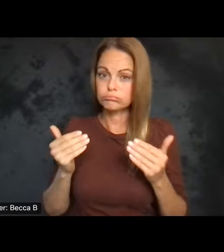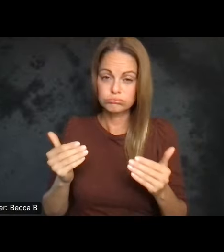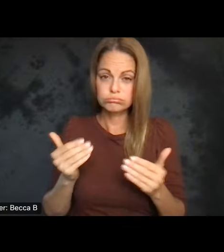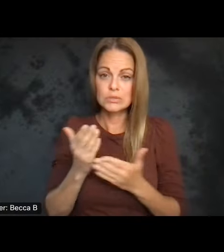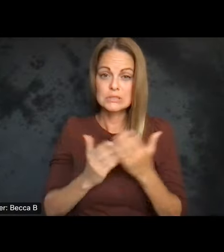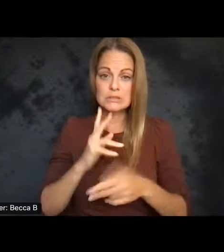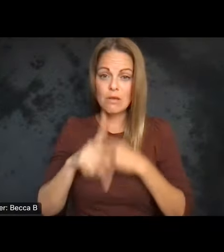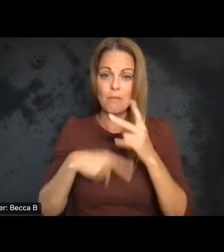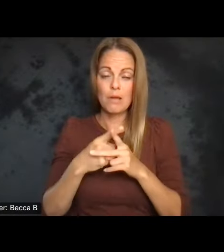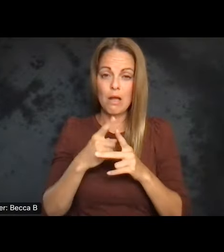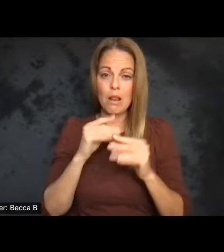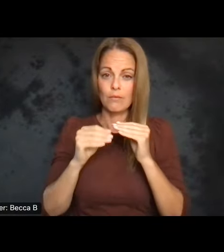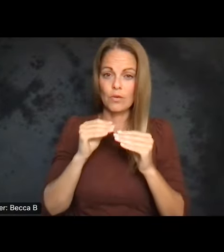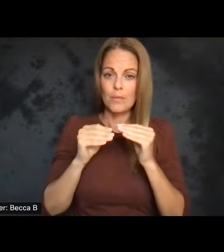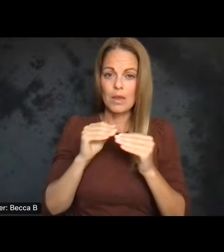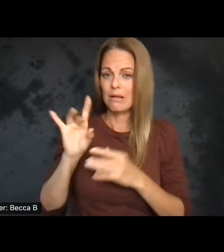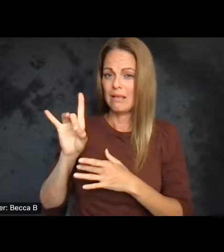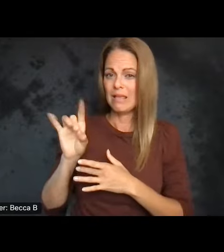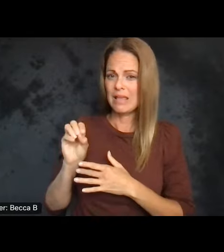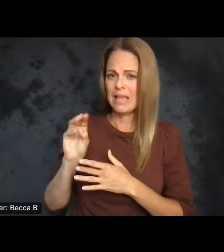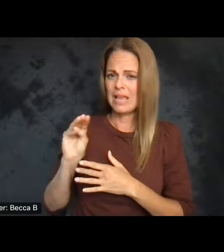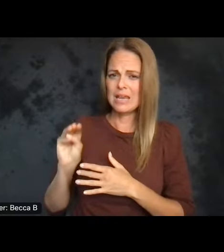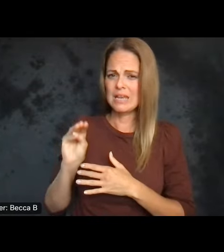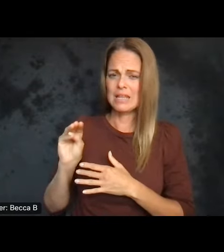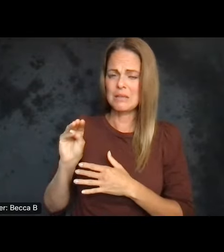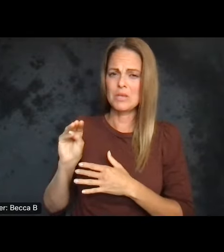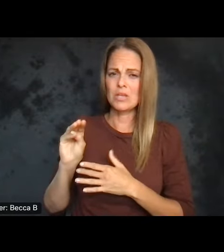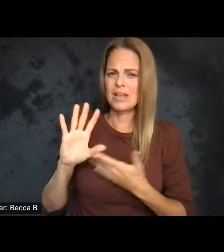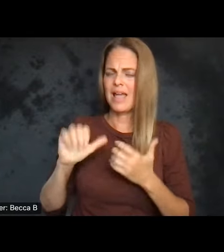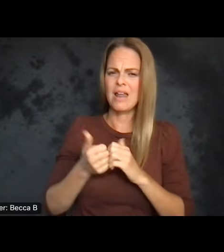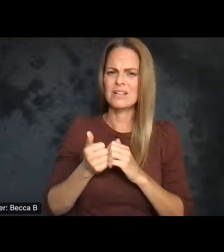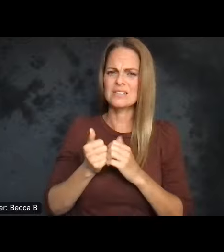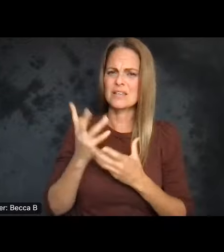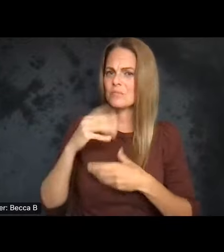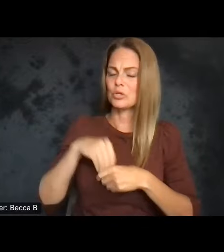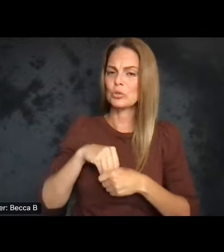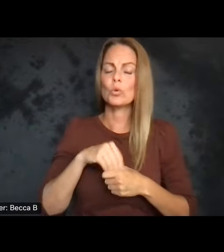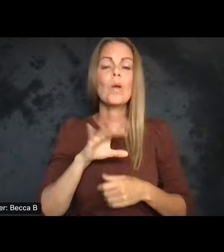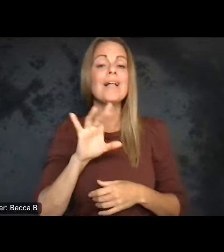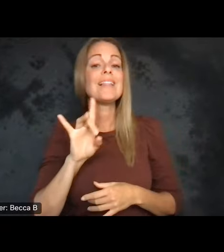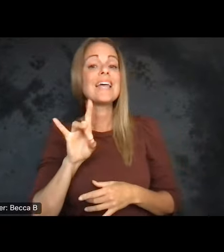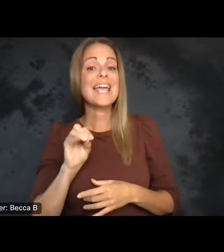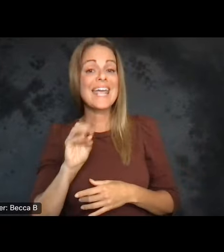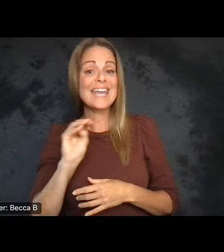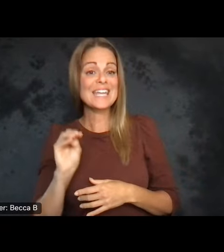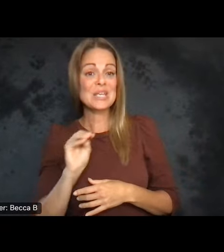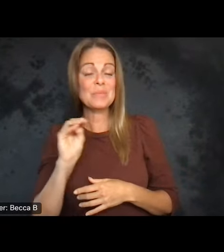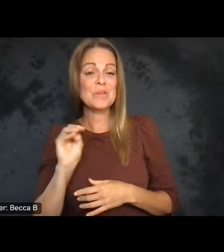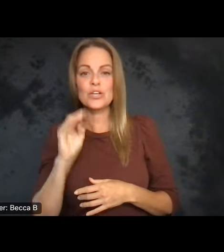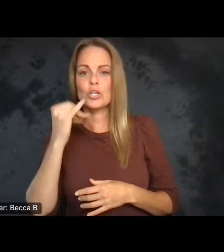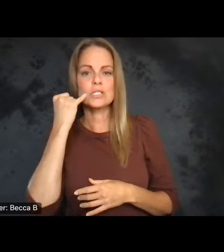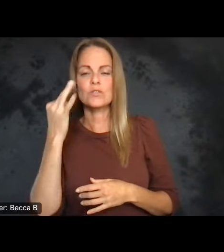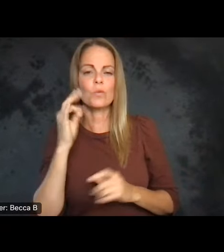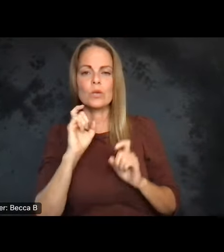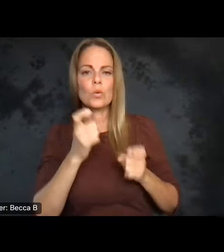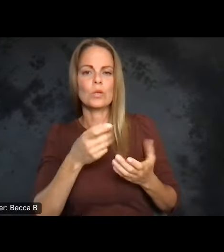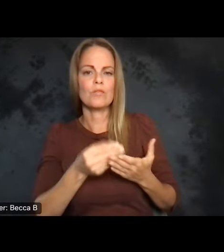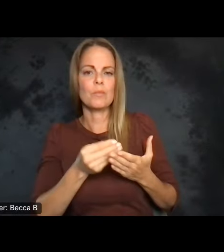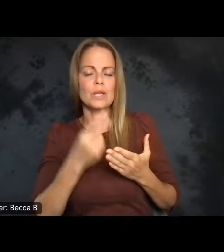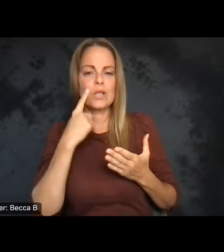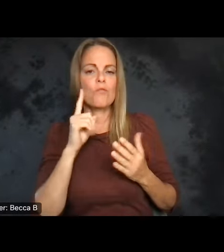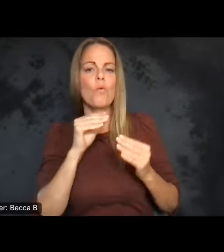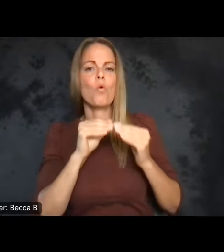million. So how does that fall into your motion? Well, the 80 million is if we dump money into remodeling. Right. And